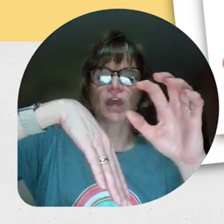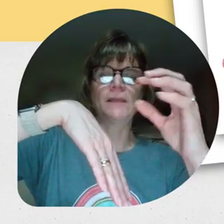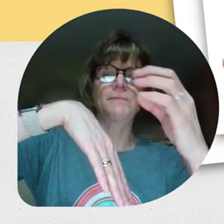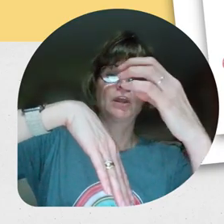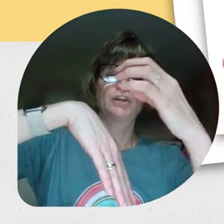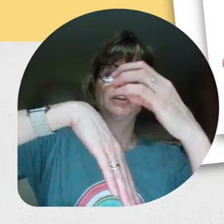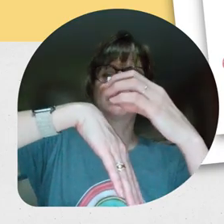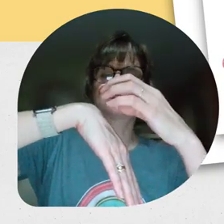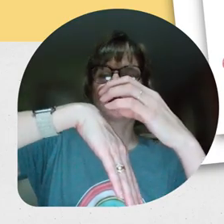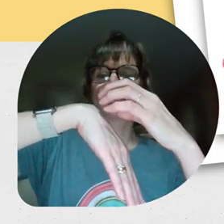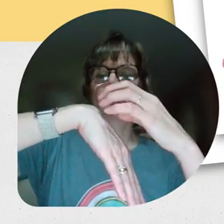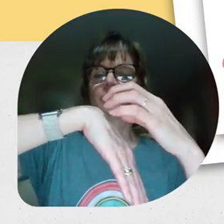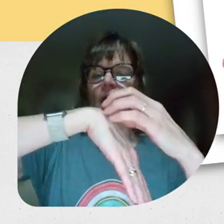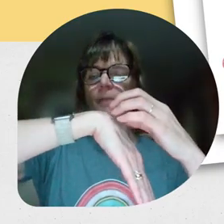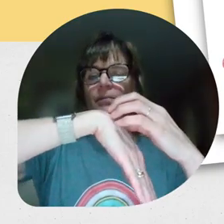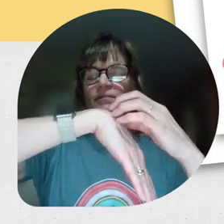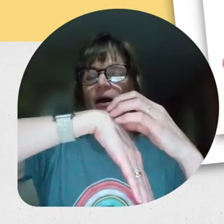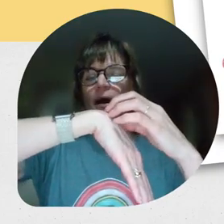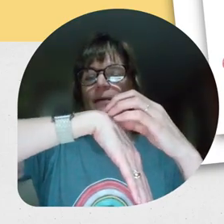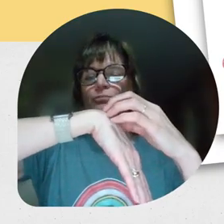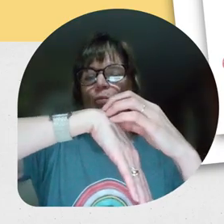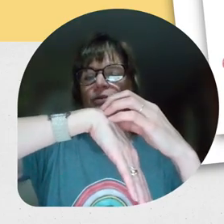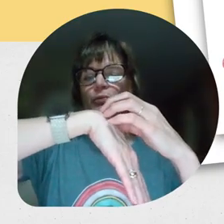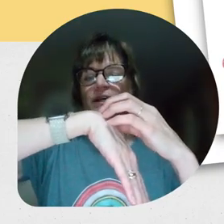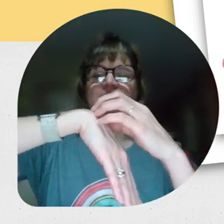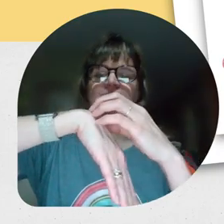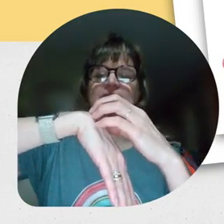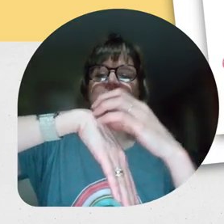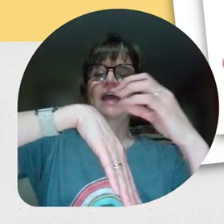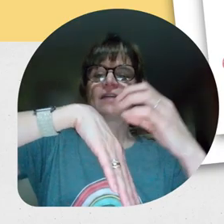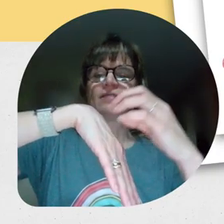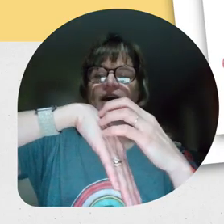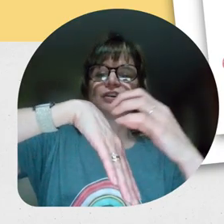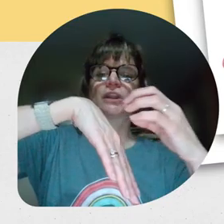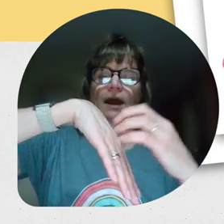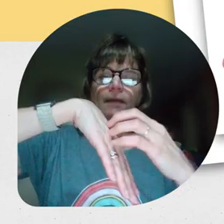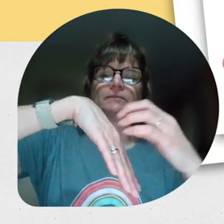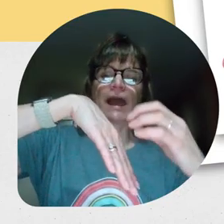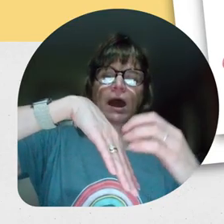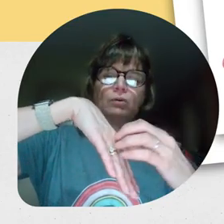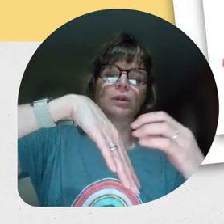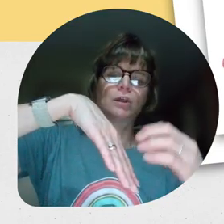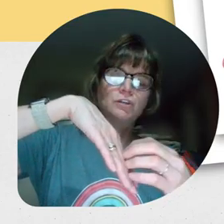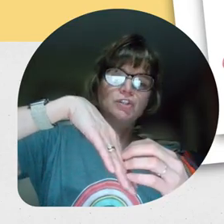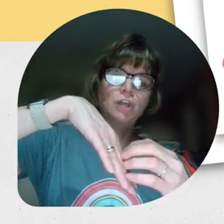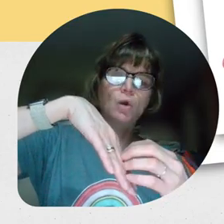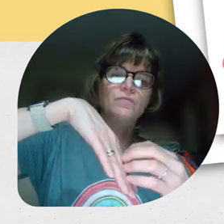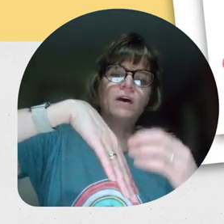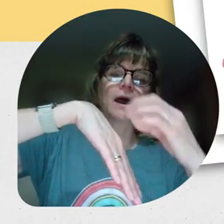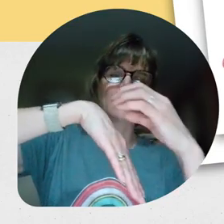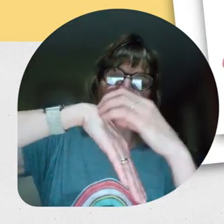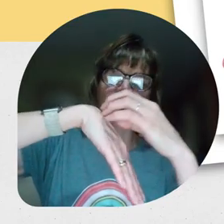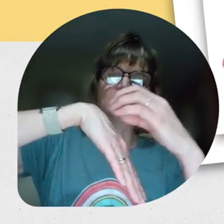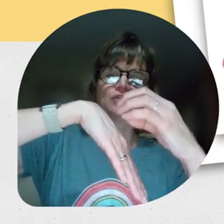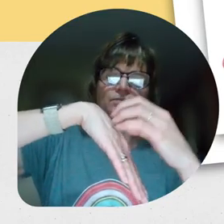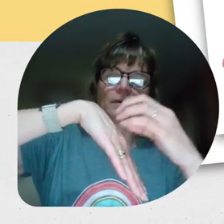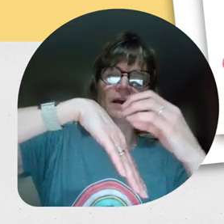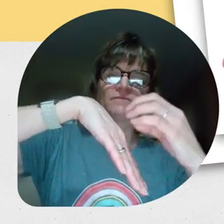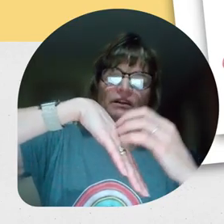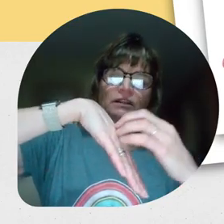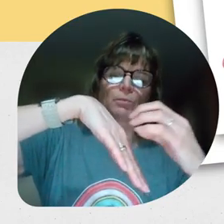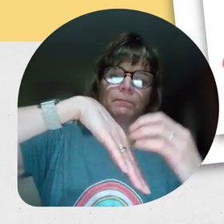hand shape. You're going to start at the top of the where the wrist is, and then you're going to come down to show the